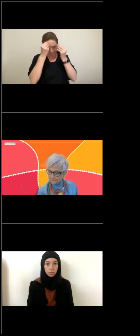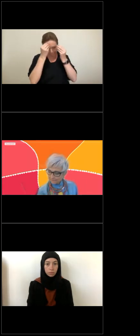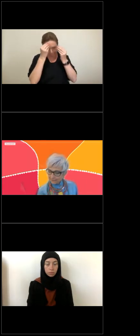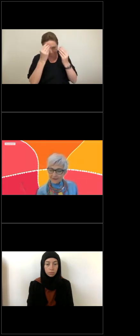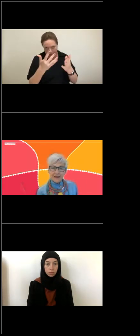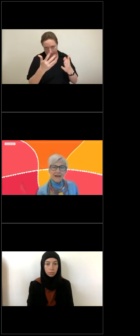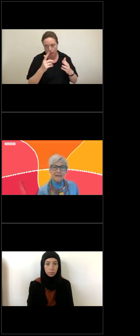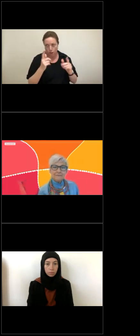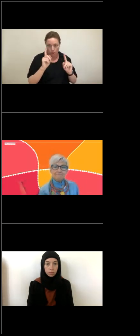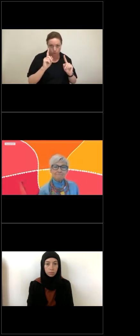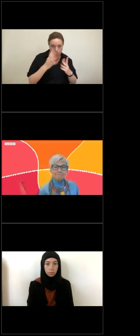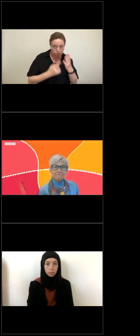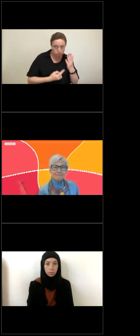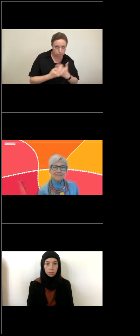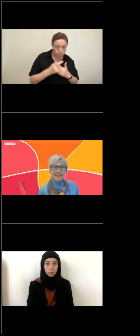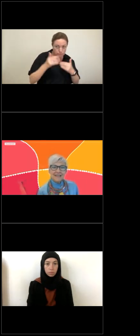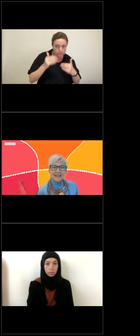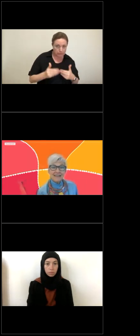1.